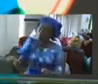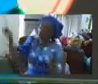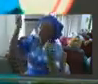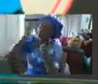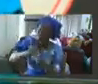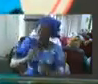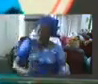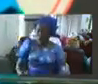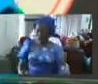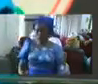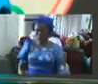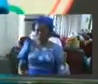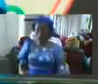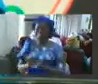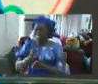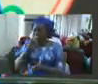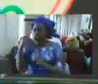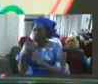That's the proverb of our elders.